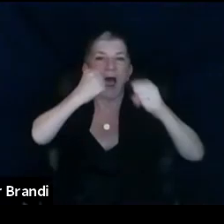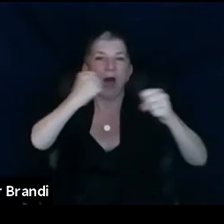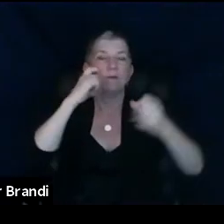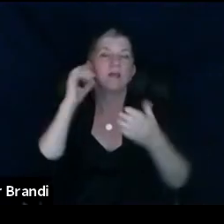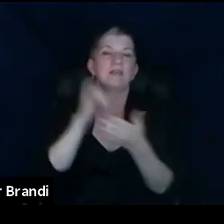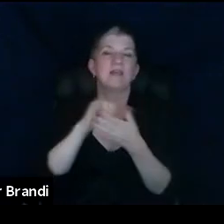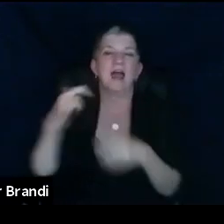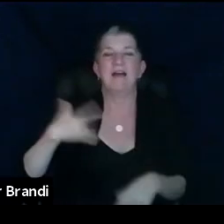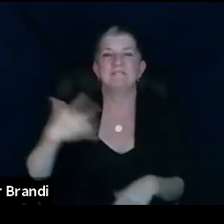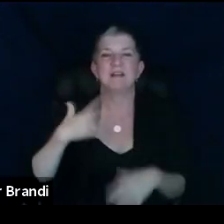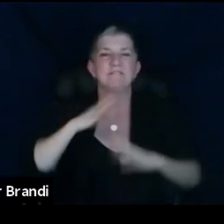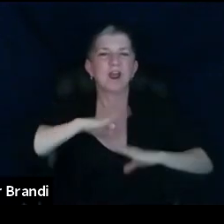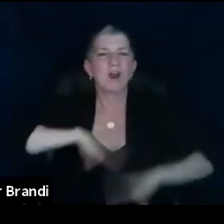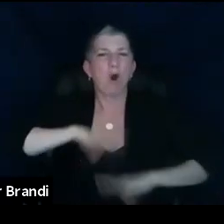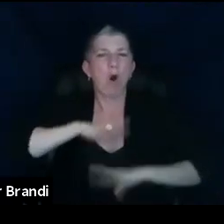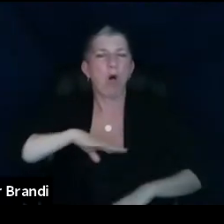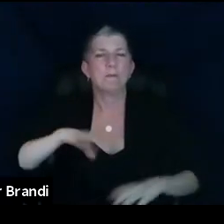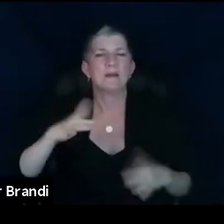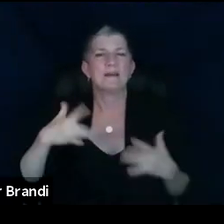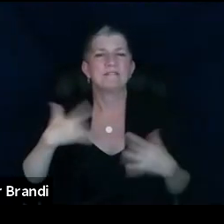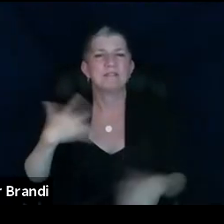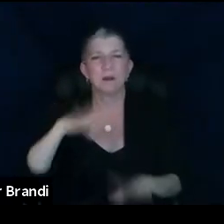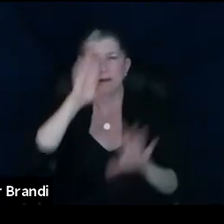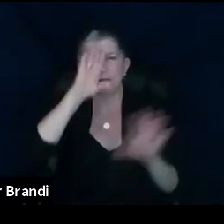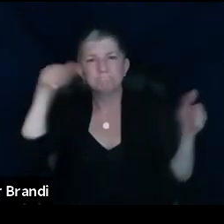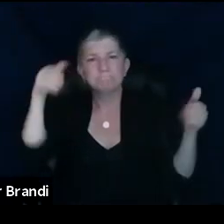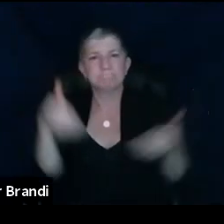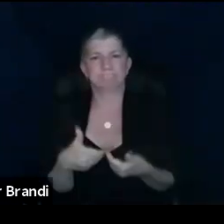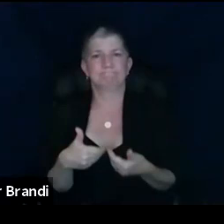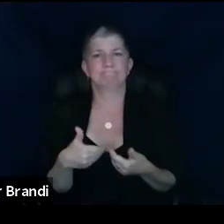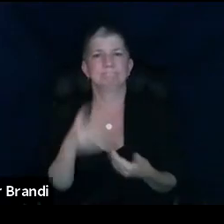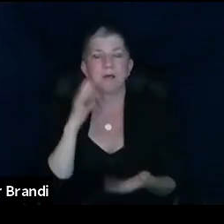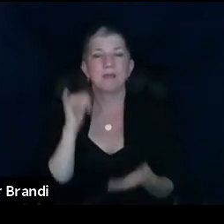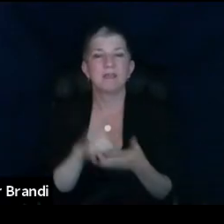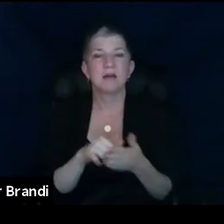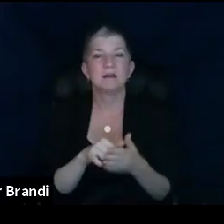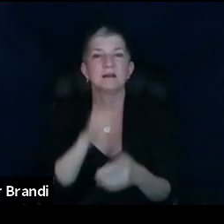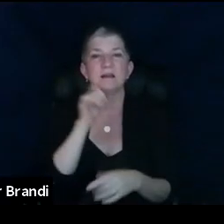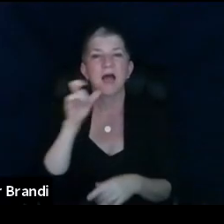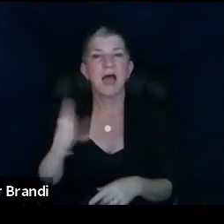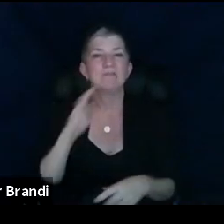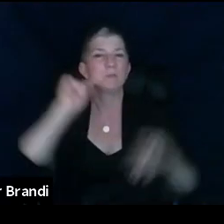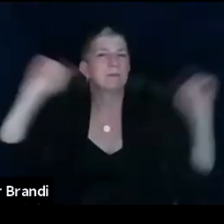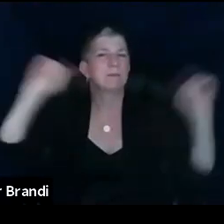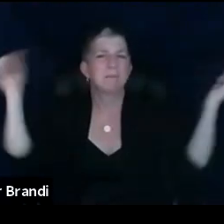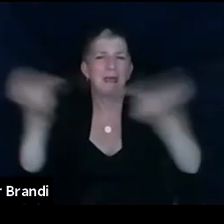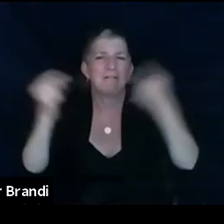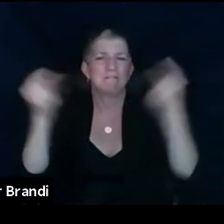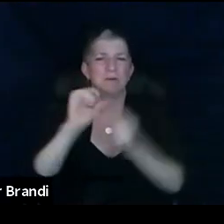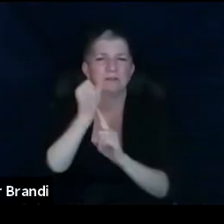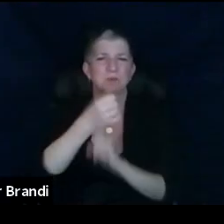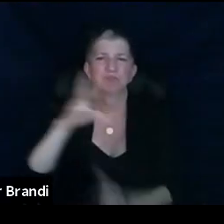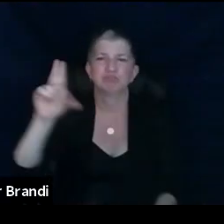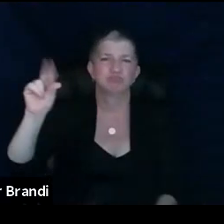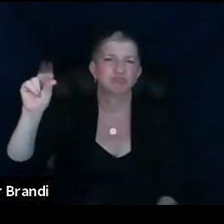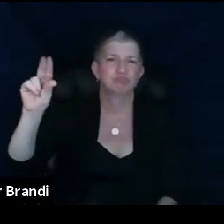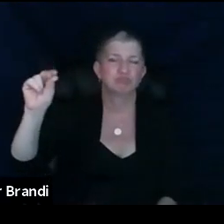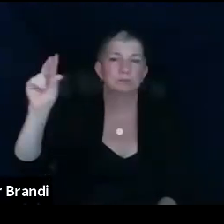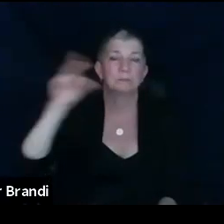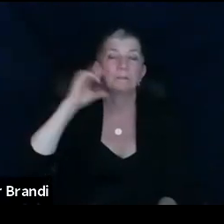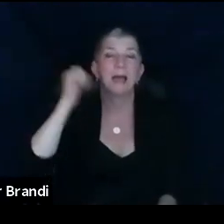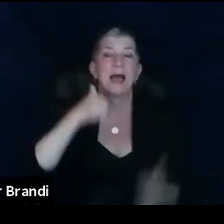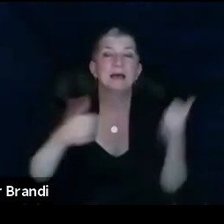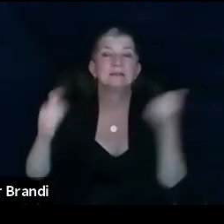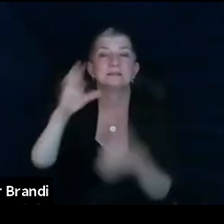personally find very calming, very centering, and does not have to be a painful situation. As a top, what I